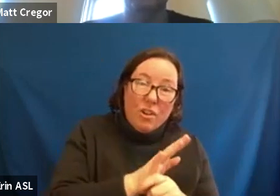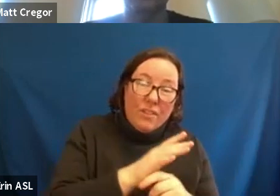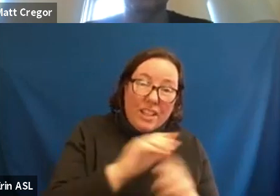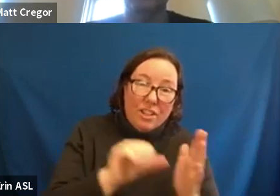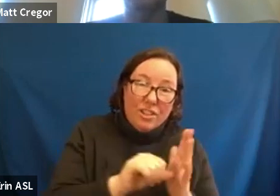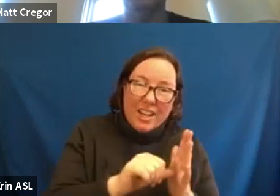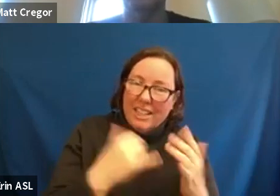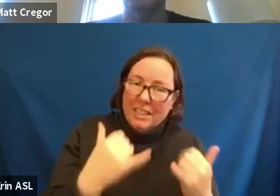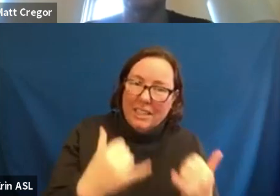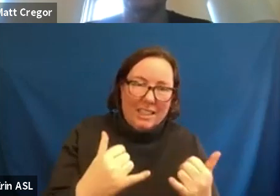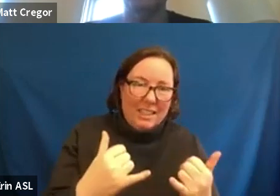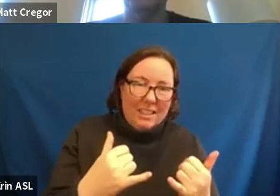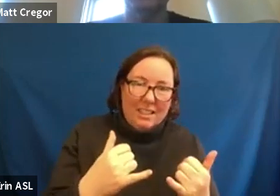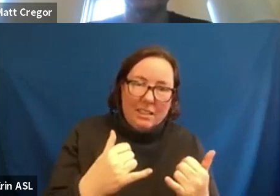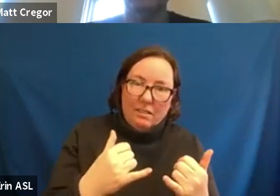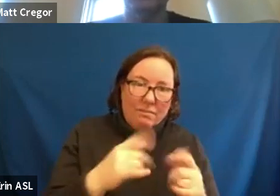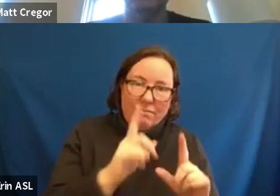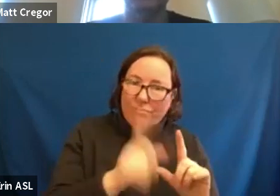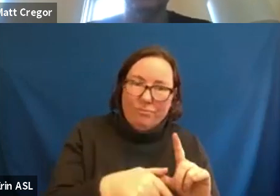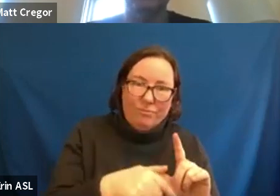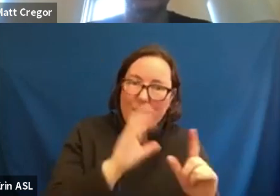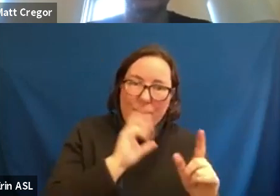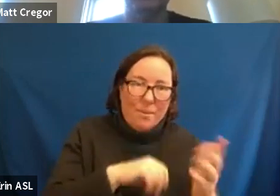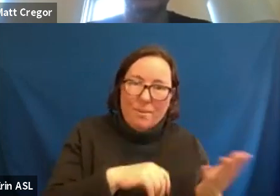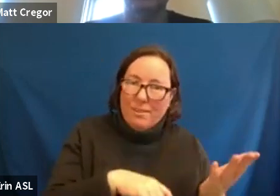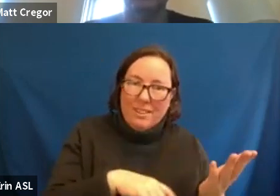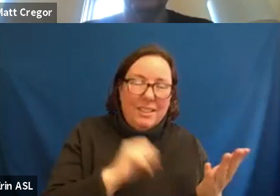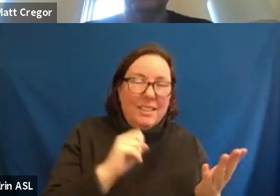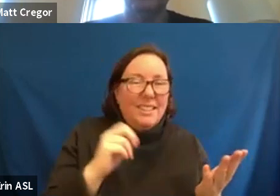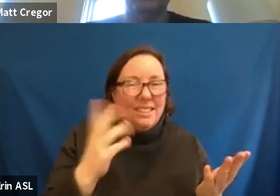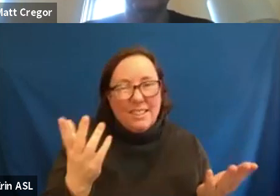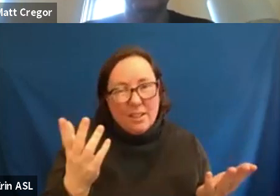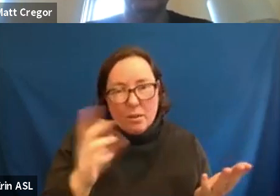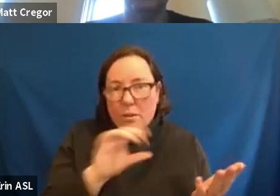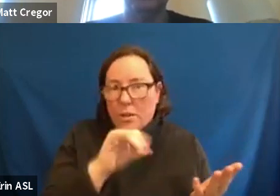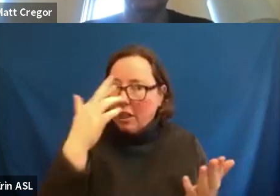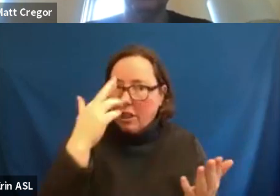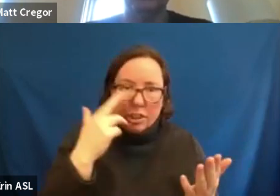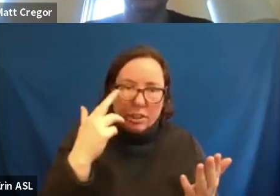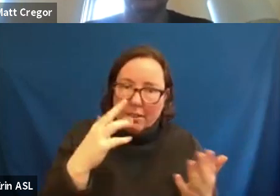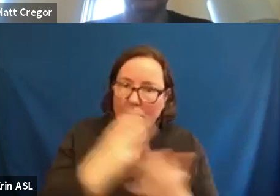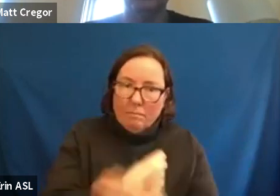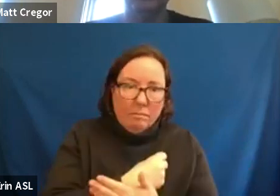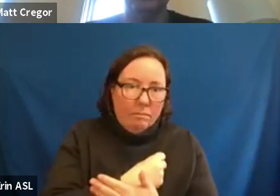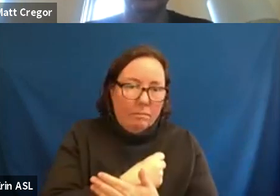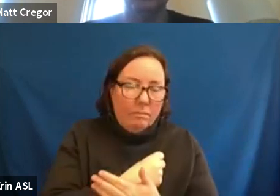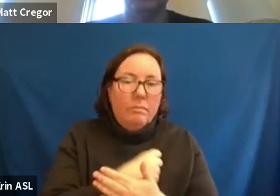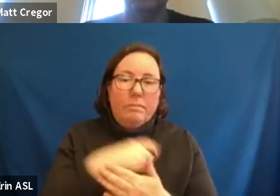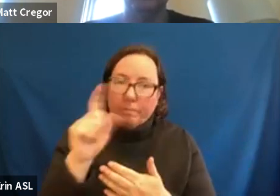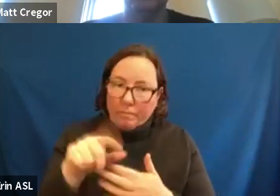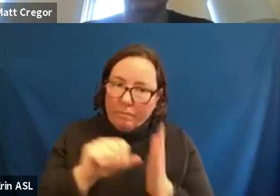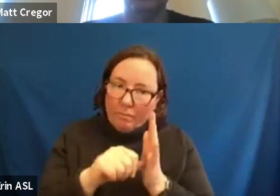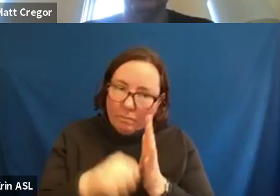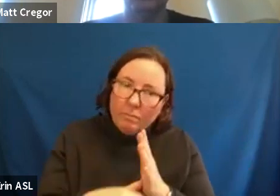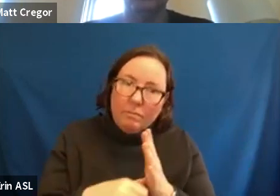would now be considerably expired. So just another reason that to underscore the